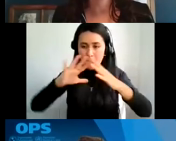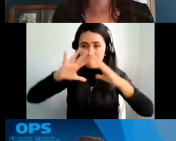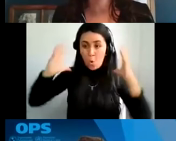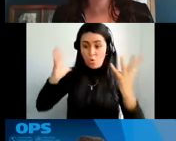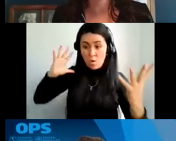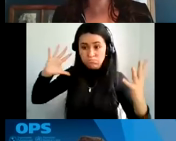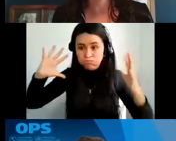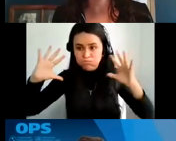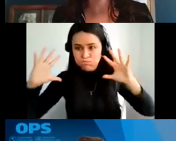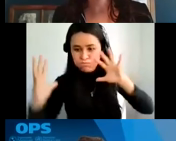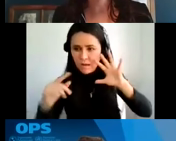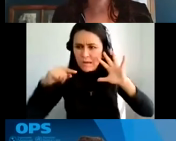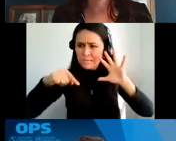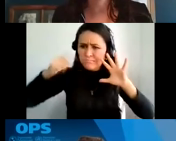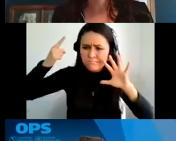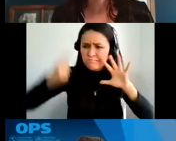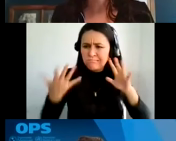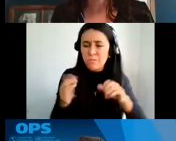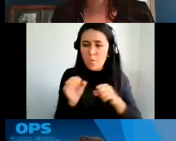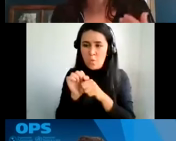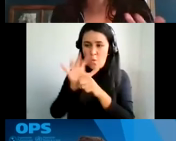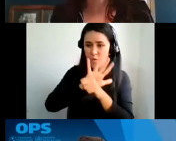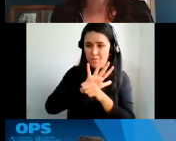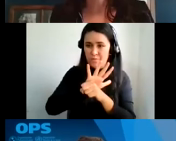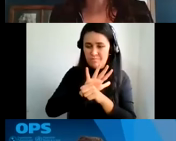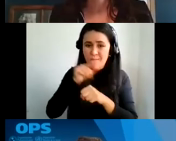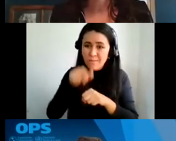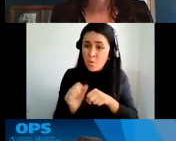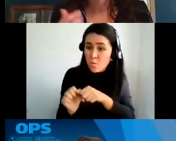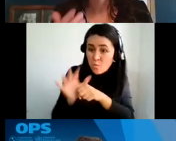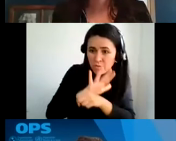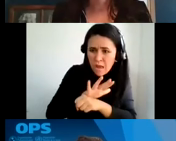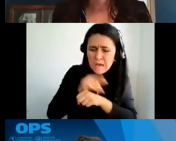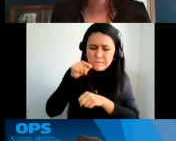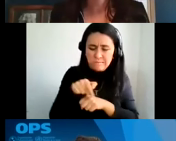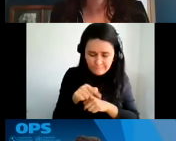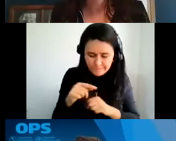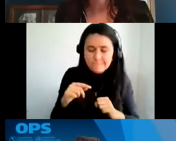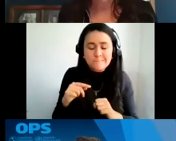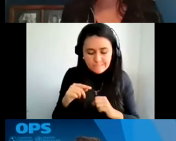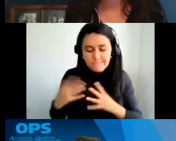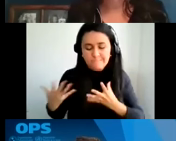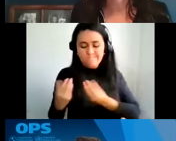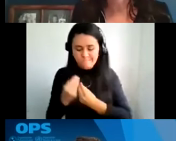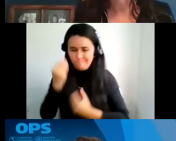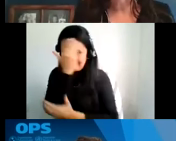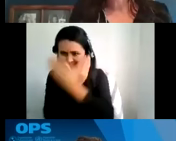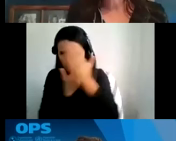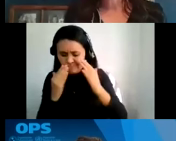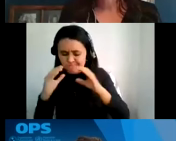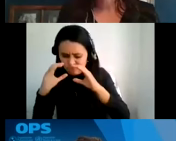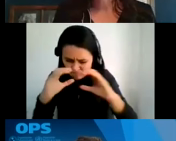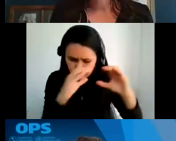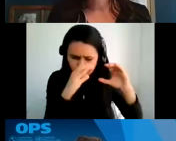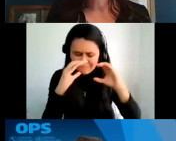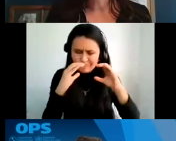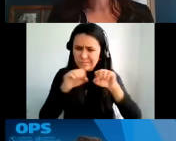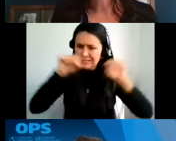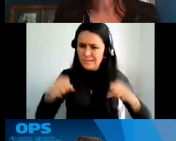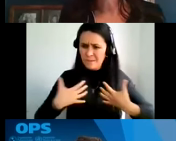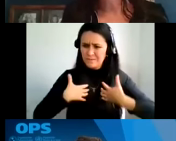are a product of new social dynamics that have been caused by the COVID-19 pandemic. And this points to the fact that there are new challenges for